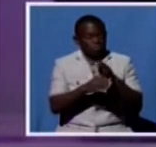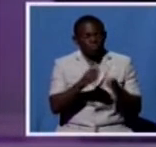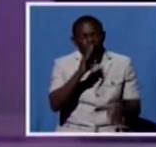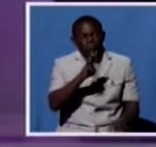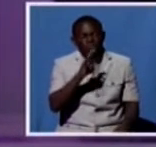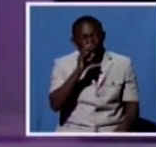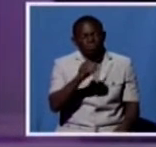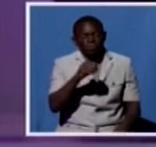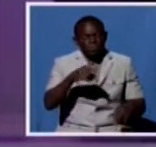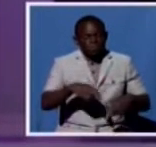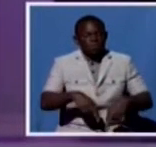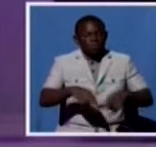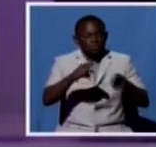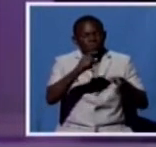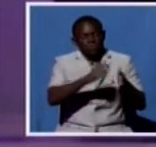What impact will it have?